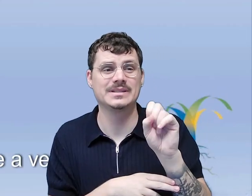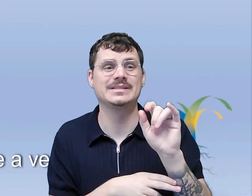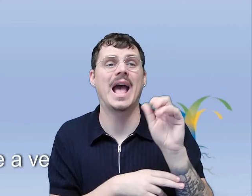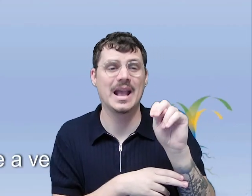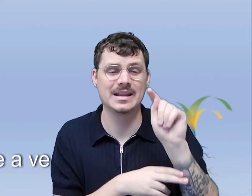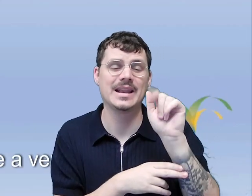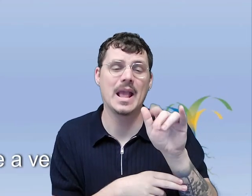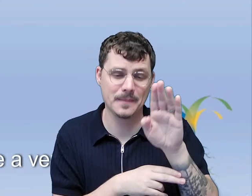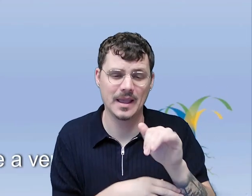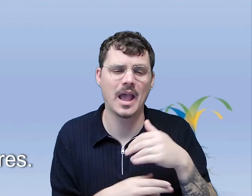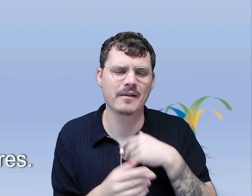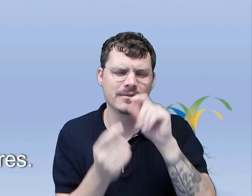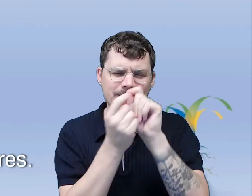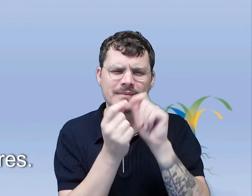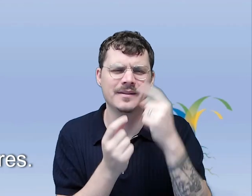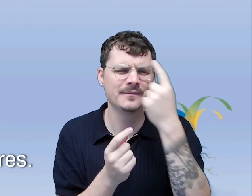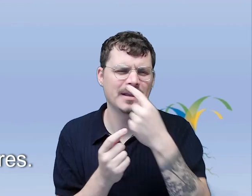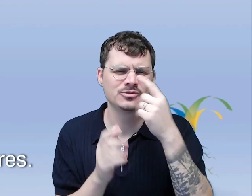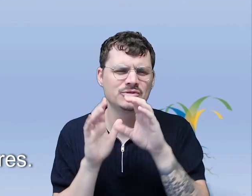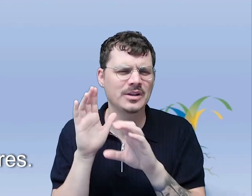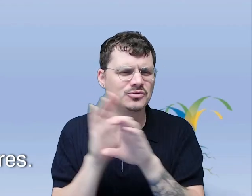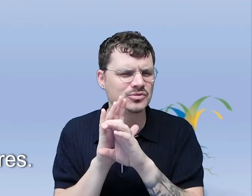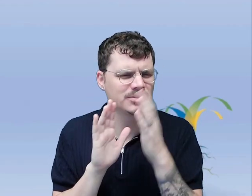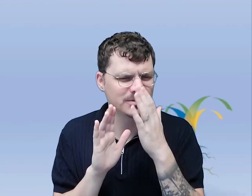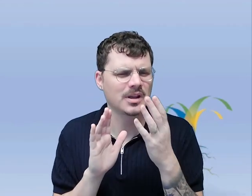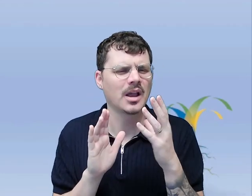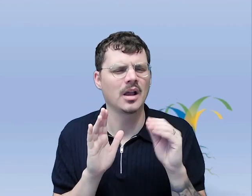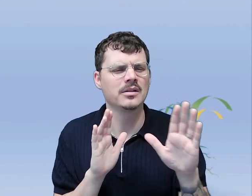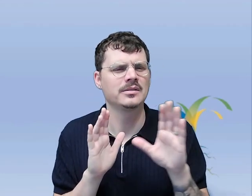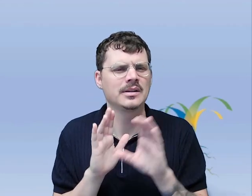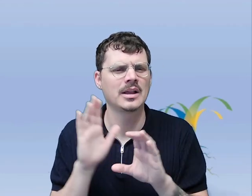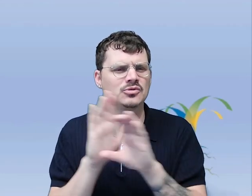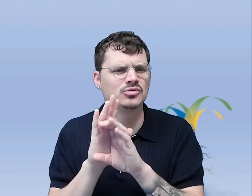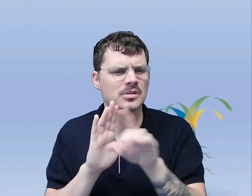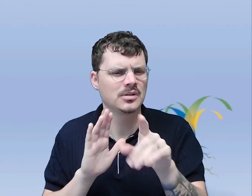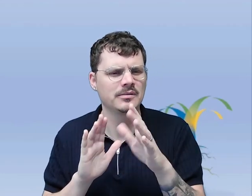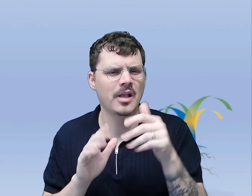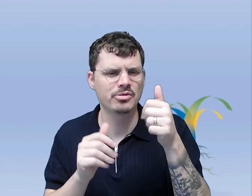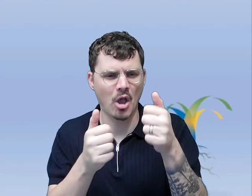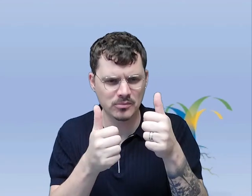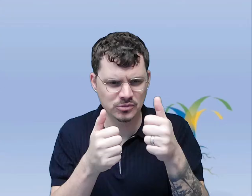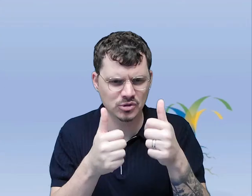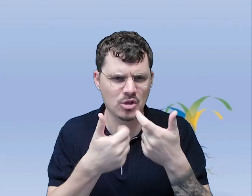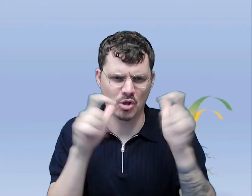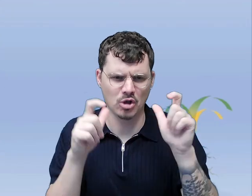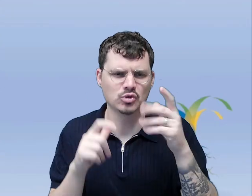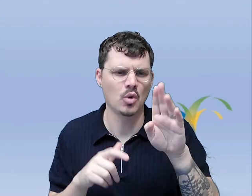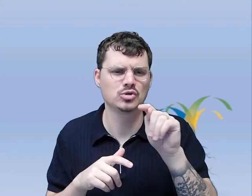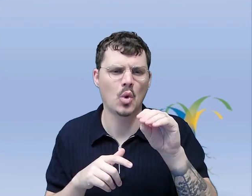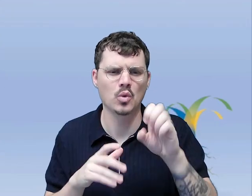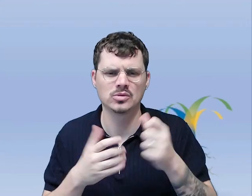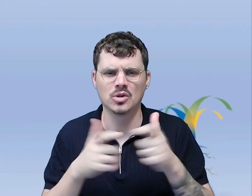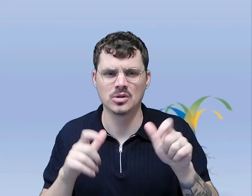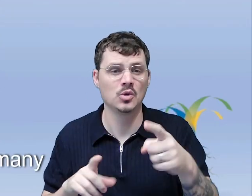with Rubinstein-Taybi have a very characteristic set of facial features and very characteristic thumbs and